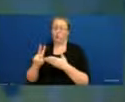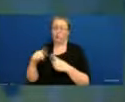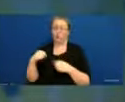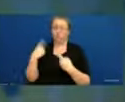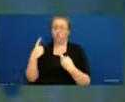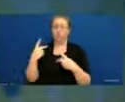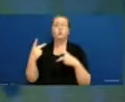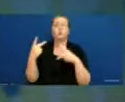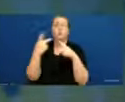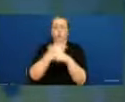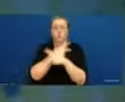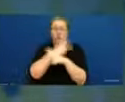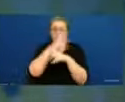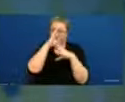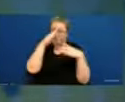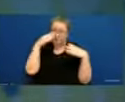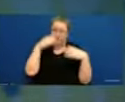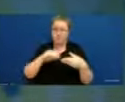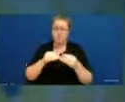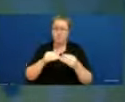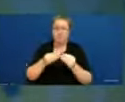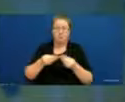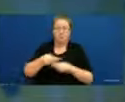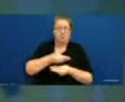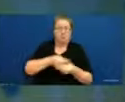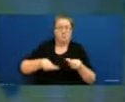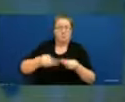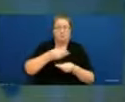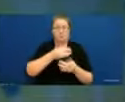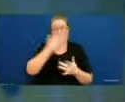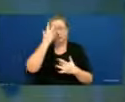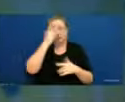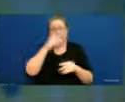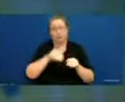in the last 2 weeks, that is where we're seeing the intensity of the